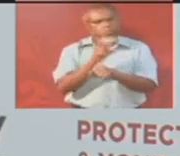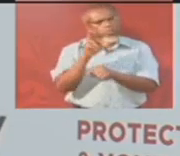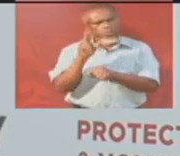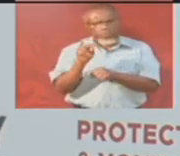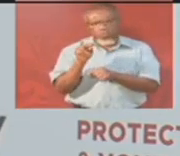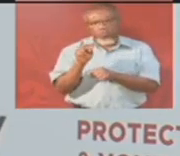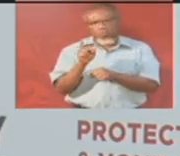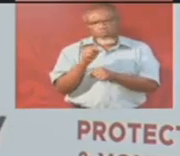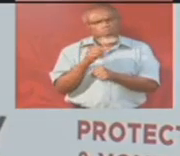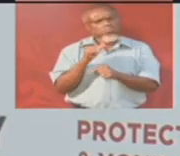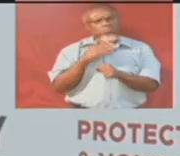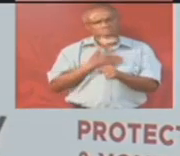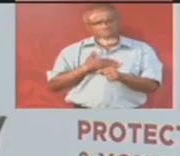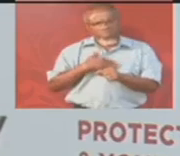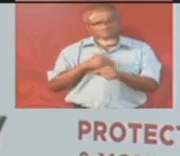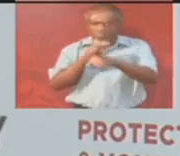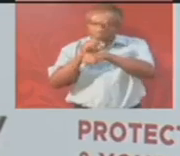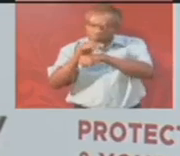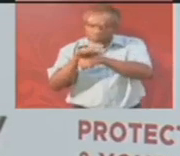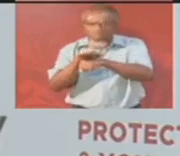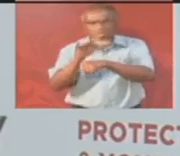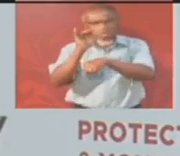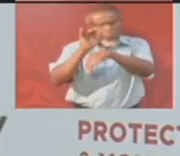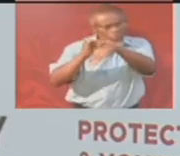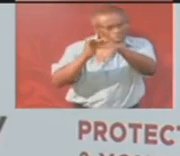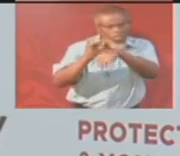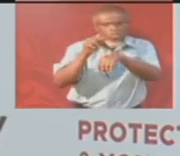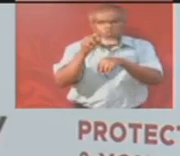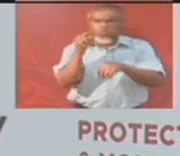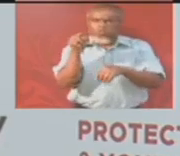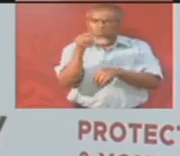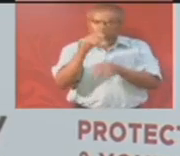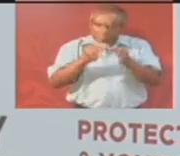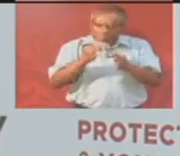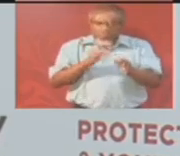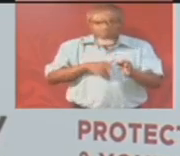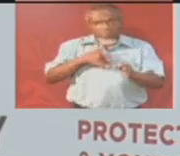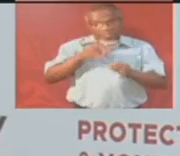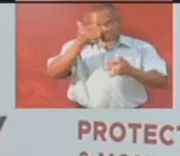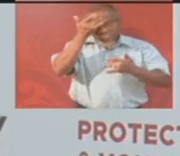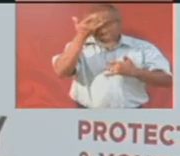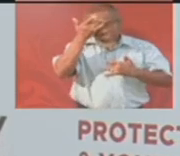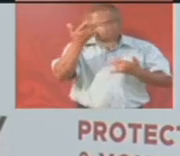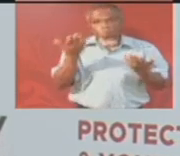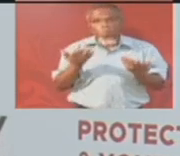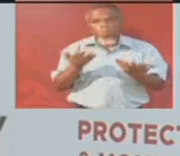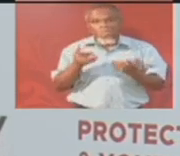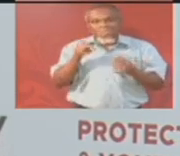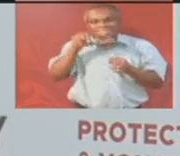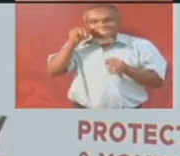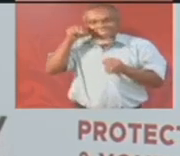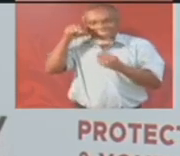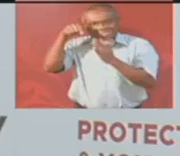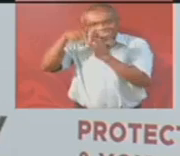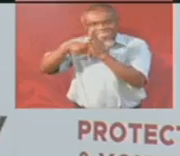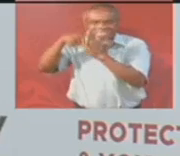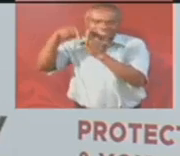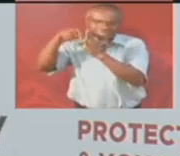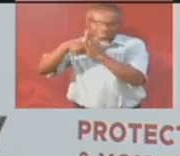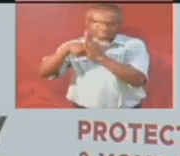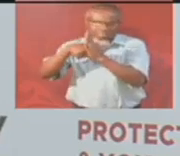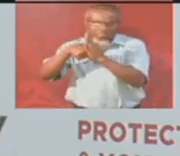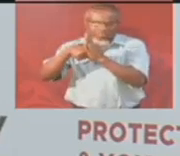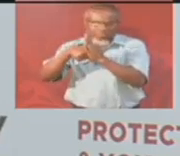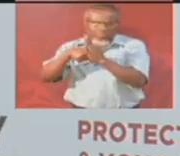just calling again on everyone. If you do have symptoms, please stay home. Wear your mask at all times, and we're seeing people congregating